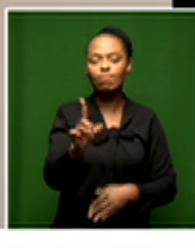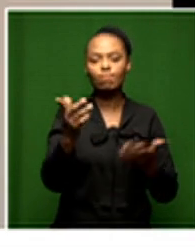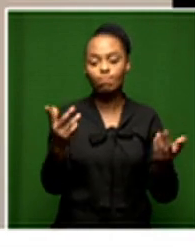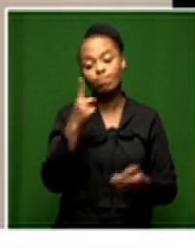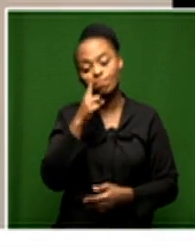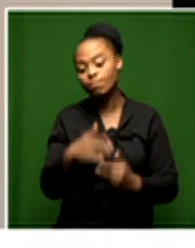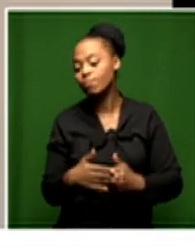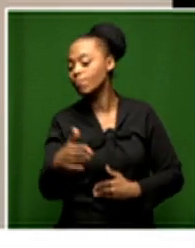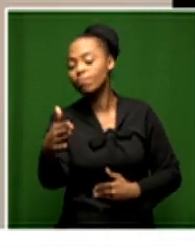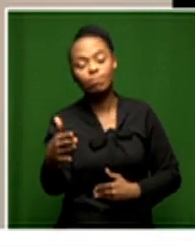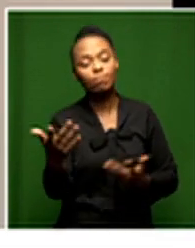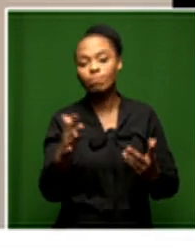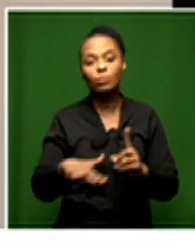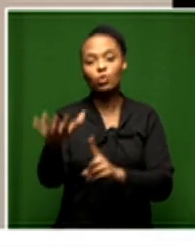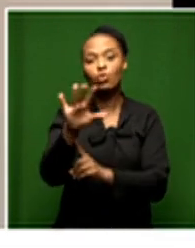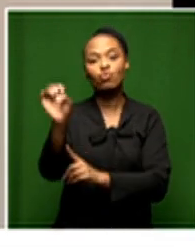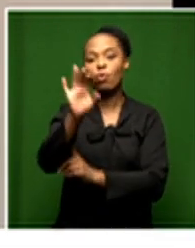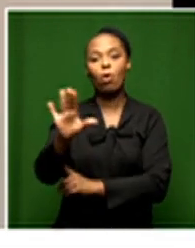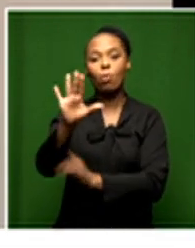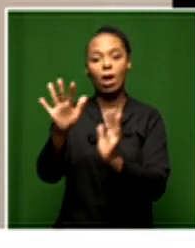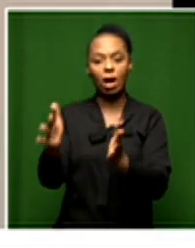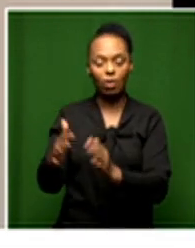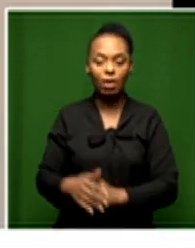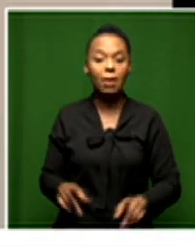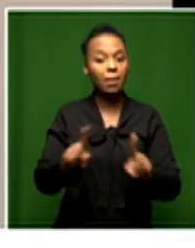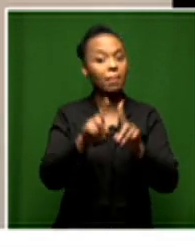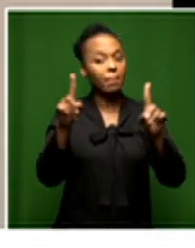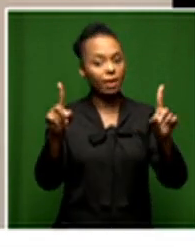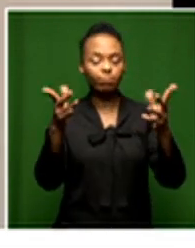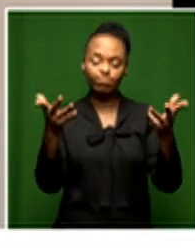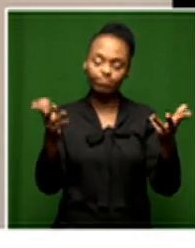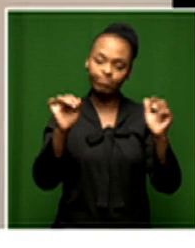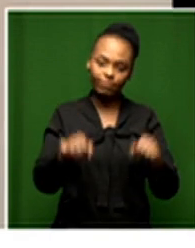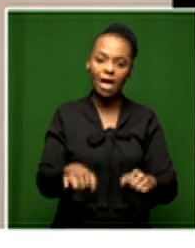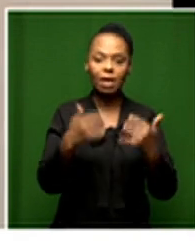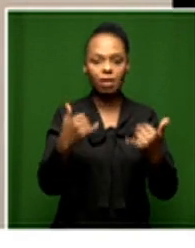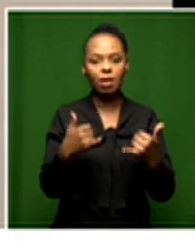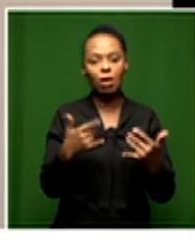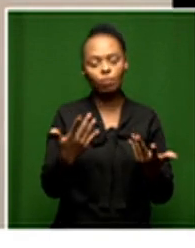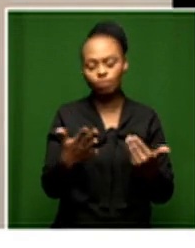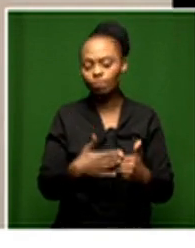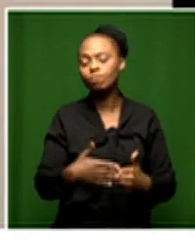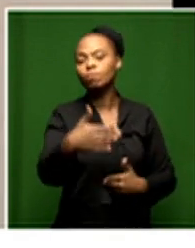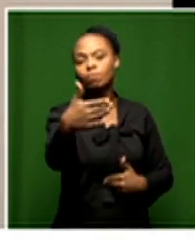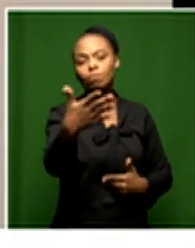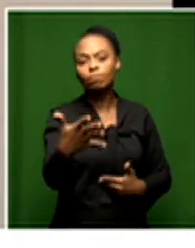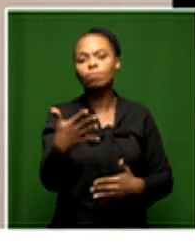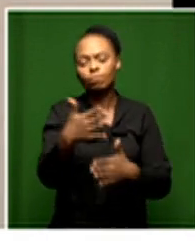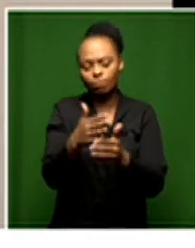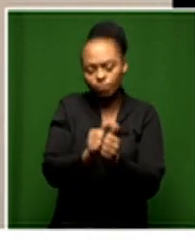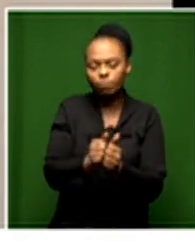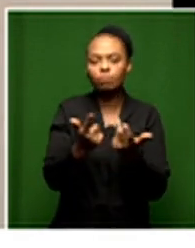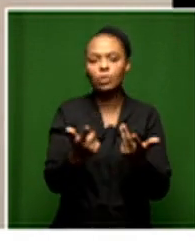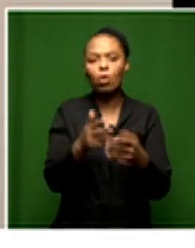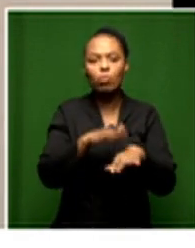the situation evolves in Europe. But of course, we are looking forward to more